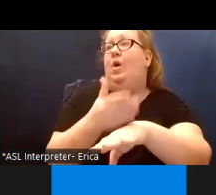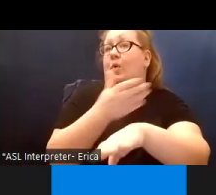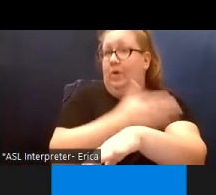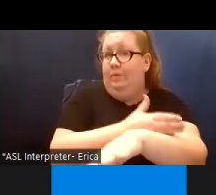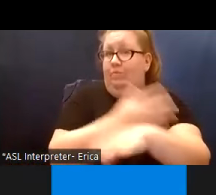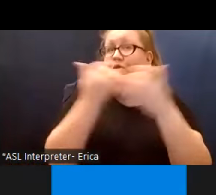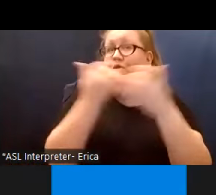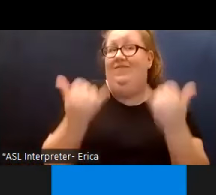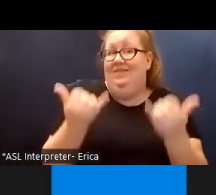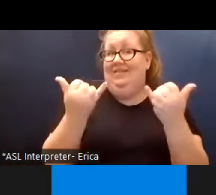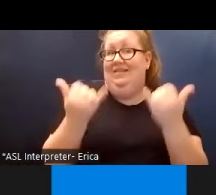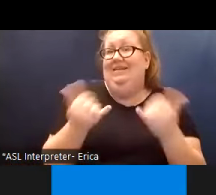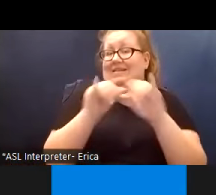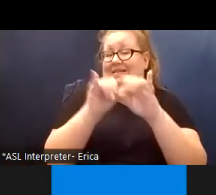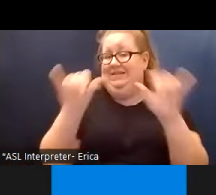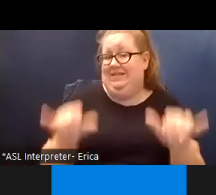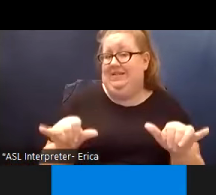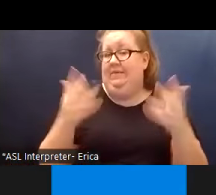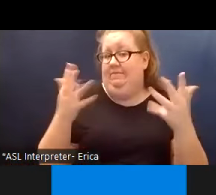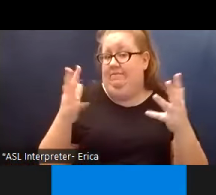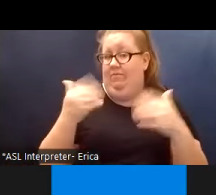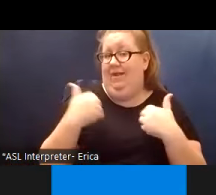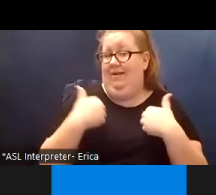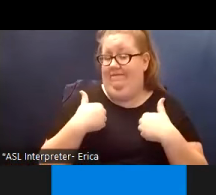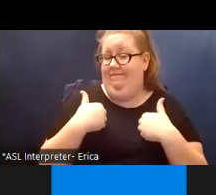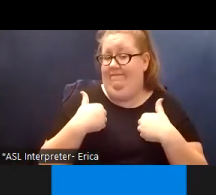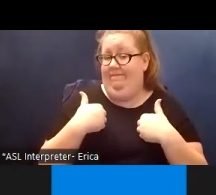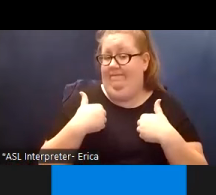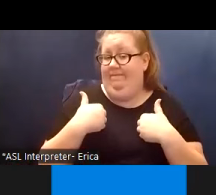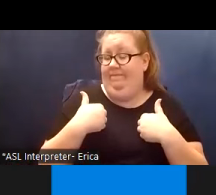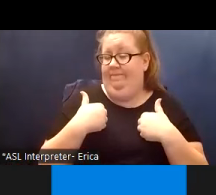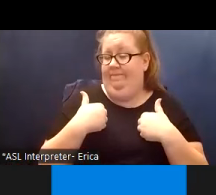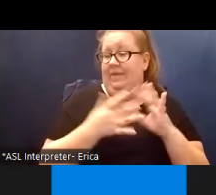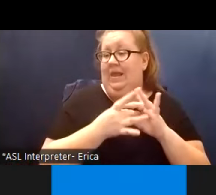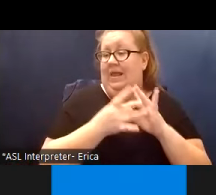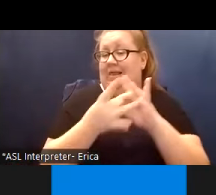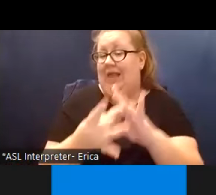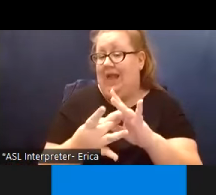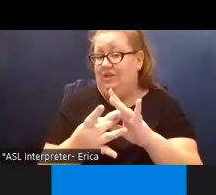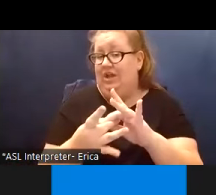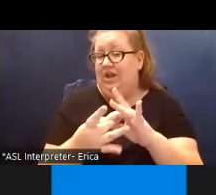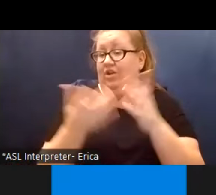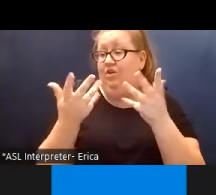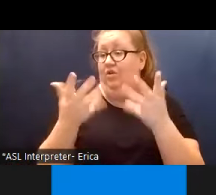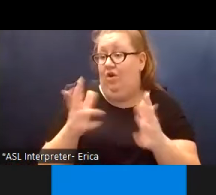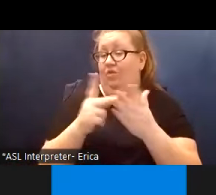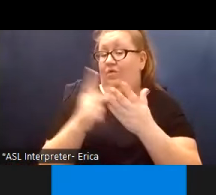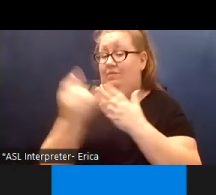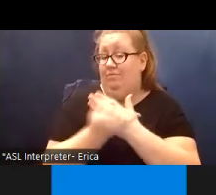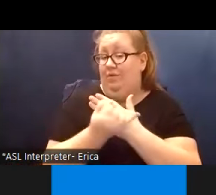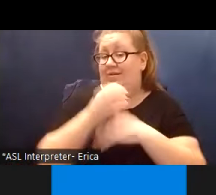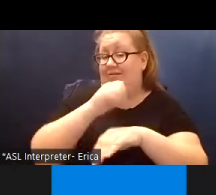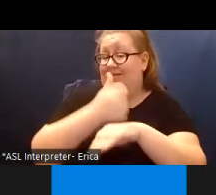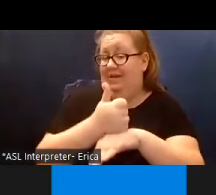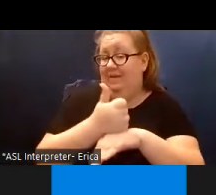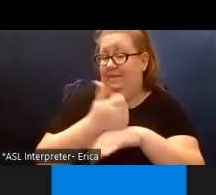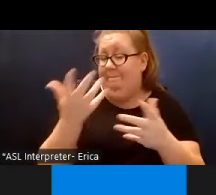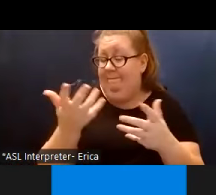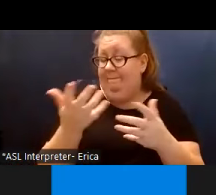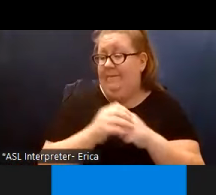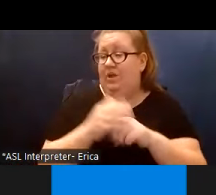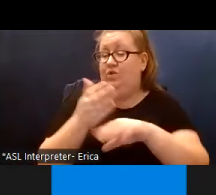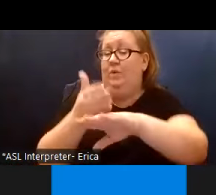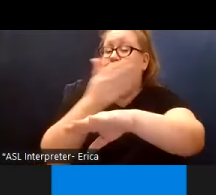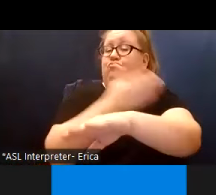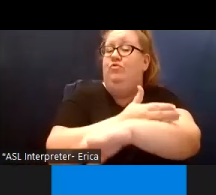existing system in latching onto existing projects in order to improve them, make them